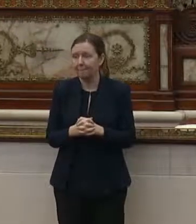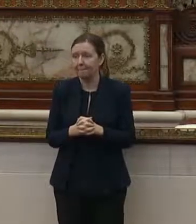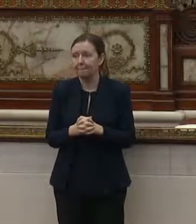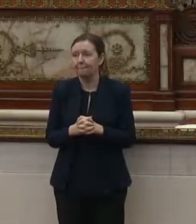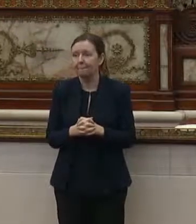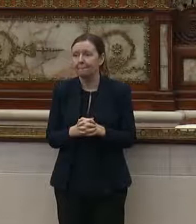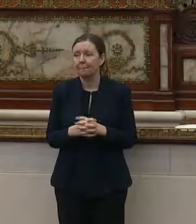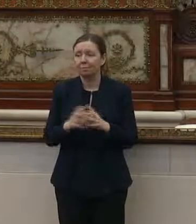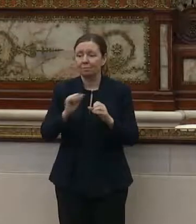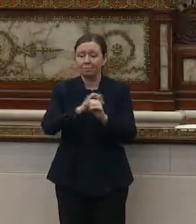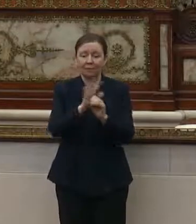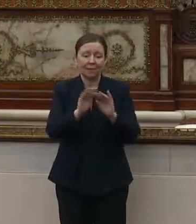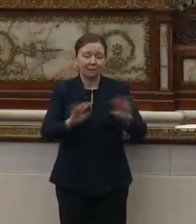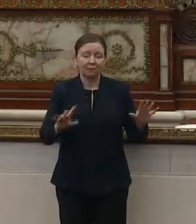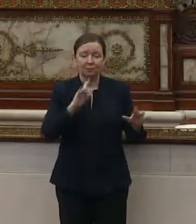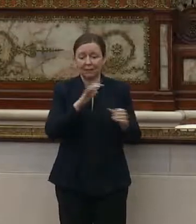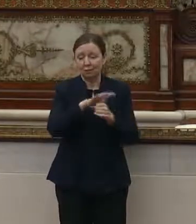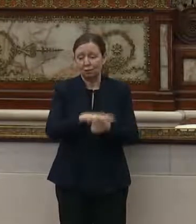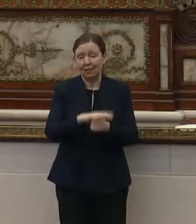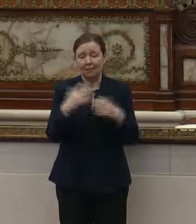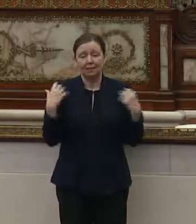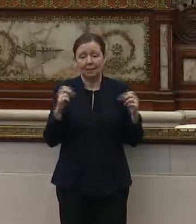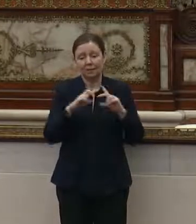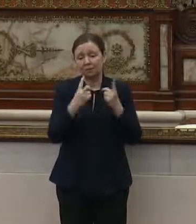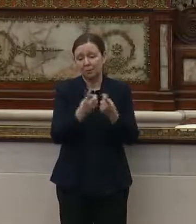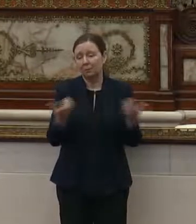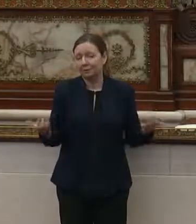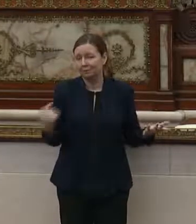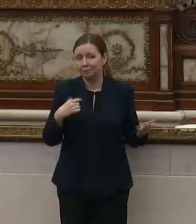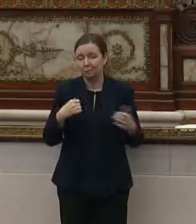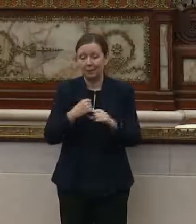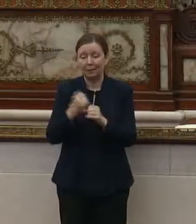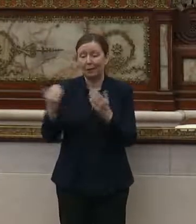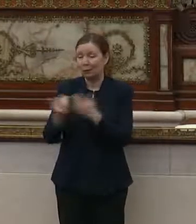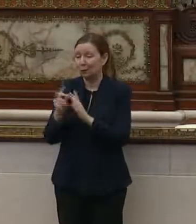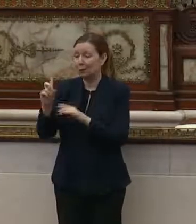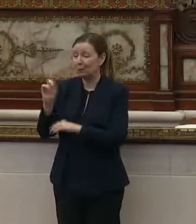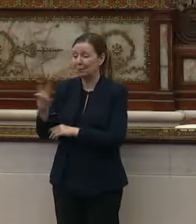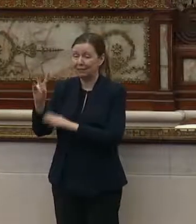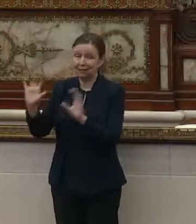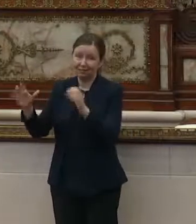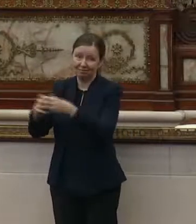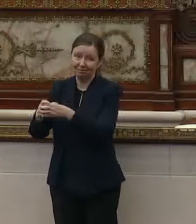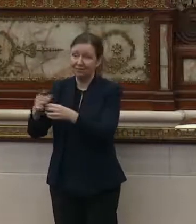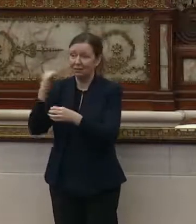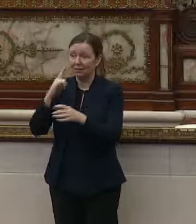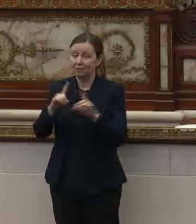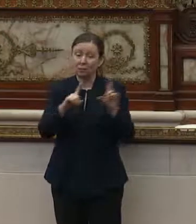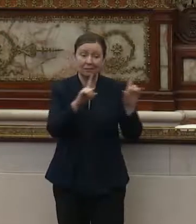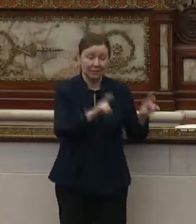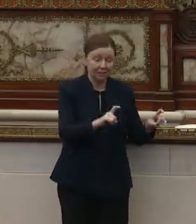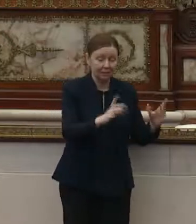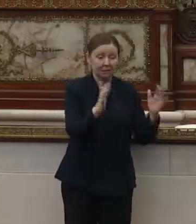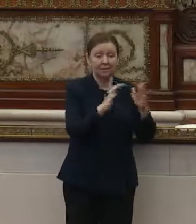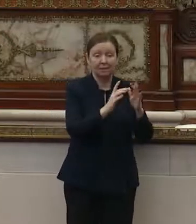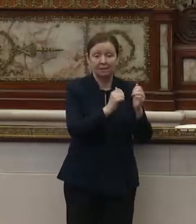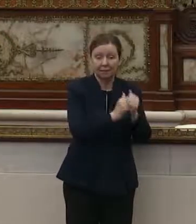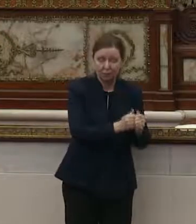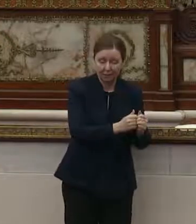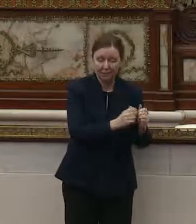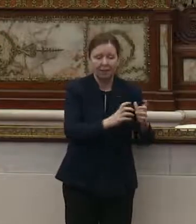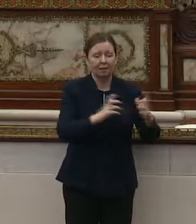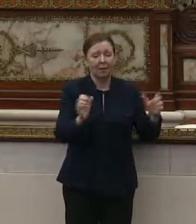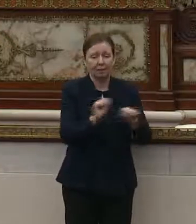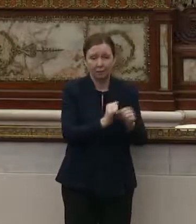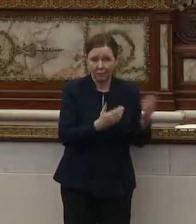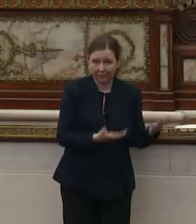This epidemic has certainly strained the health department. We created an entire new division for the testing, contact tracing, all that. There's a huge amount of